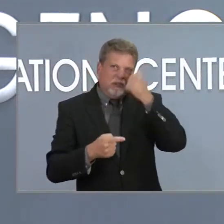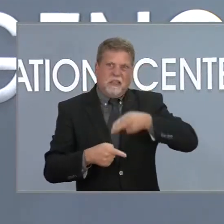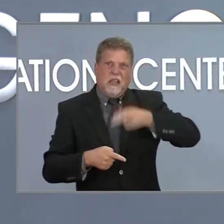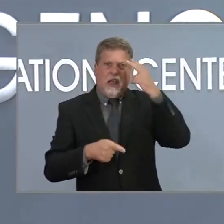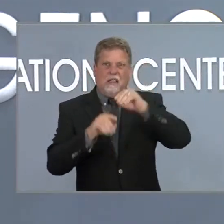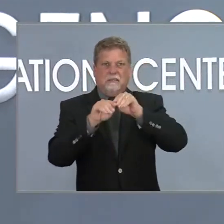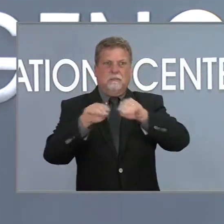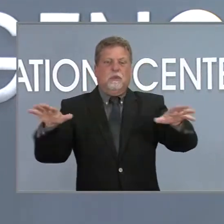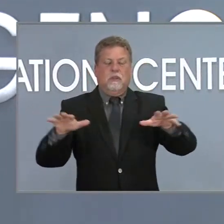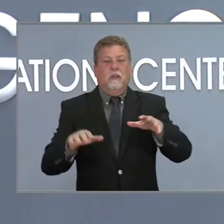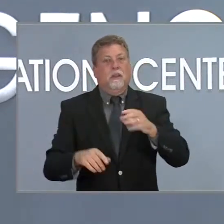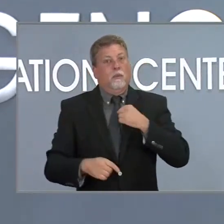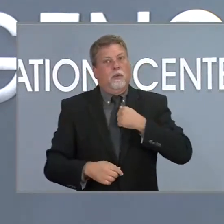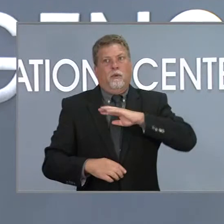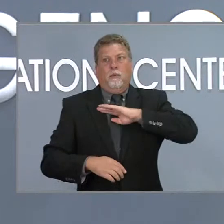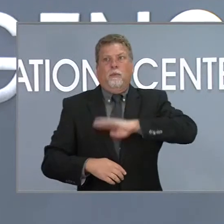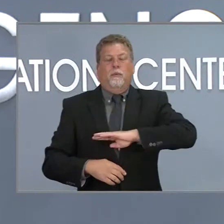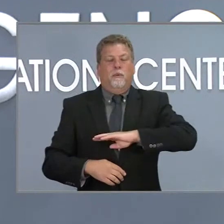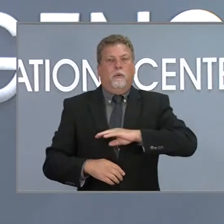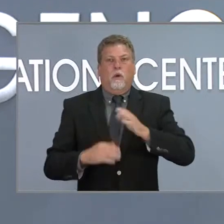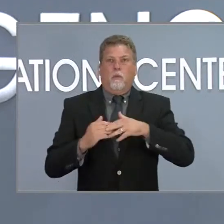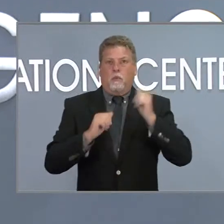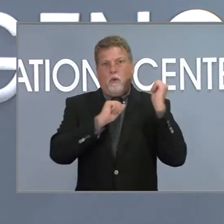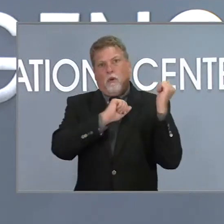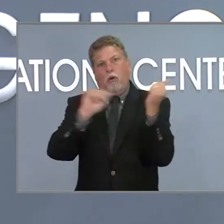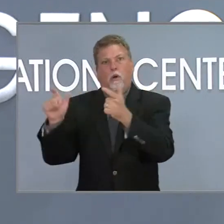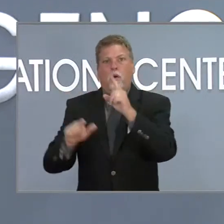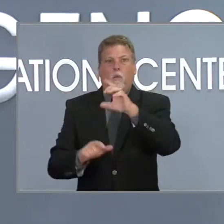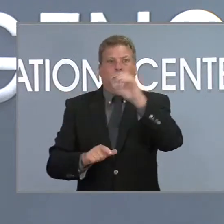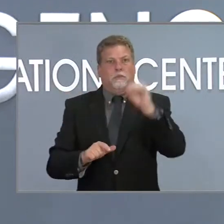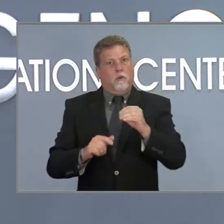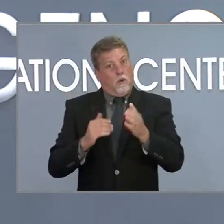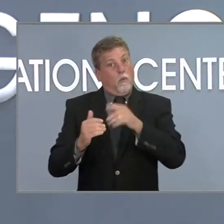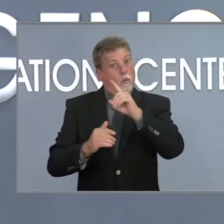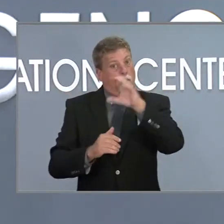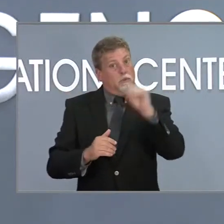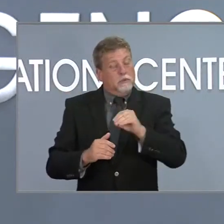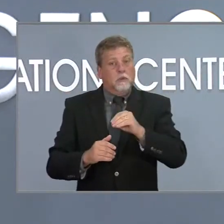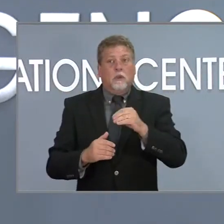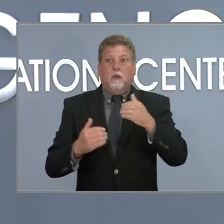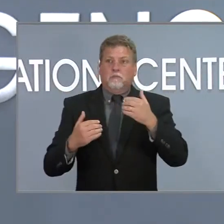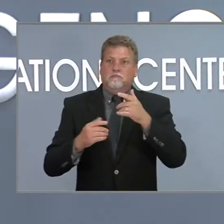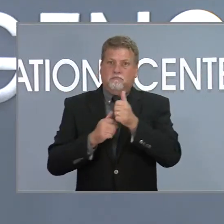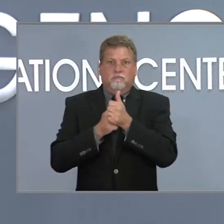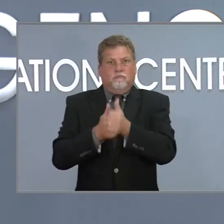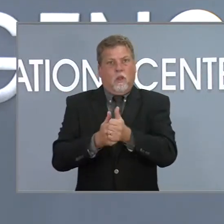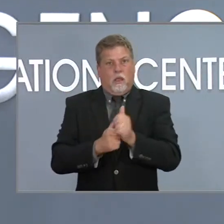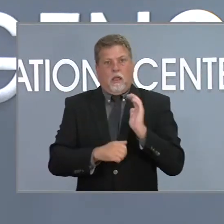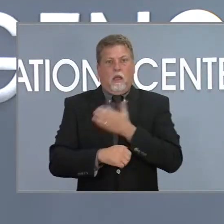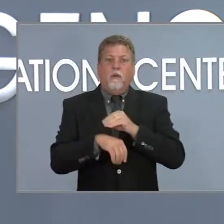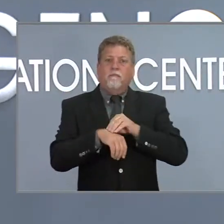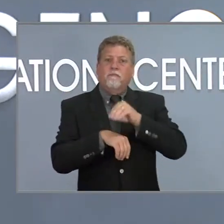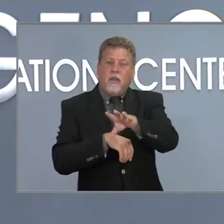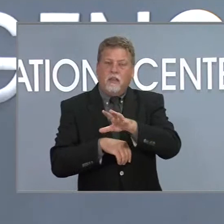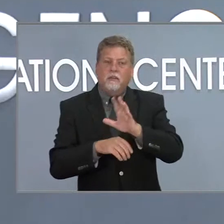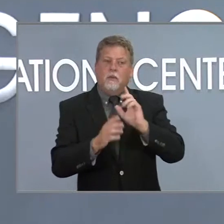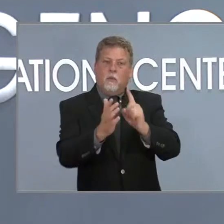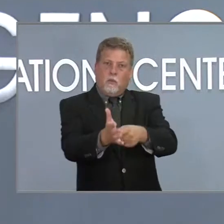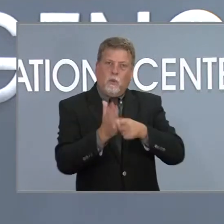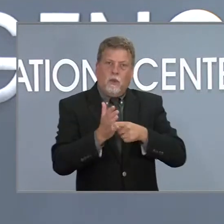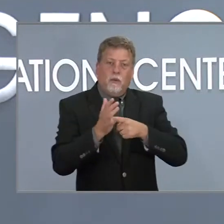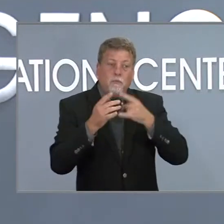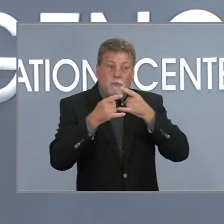And we're glad to see nearly every school district in the state has heeded that advice and now have